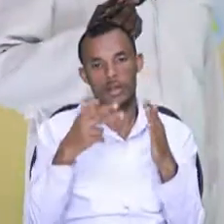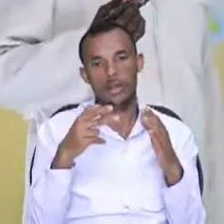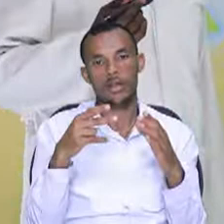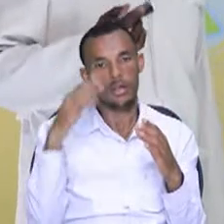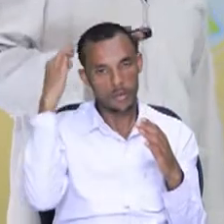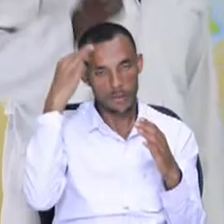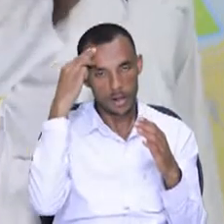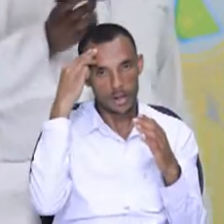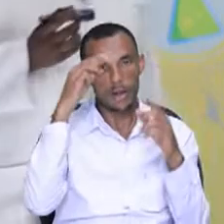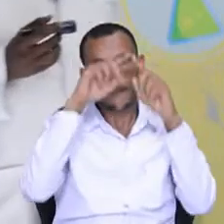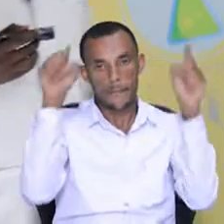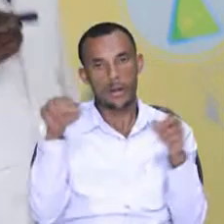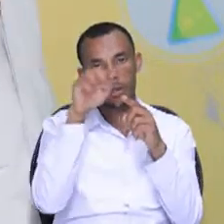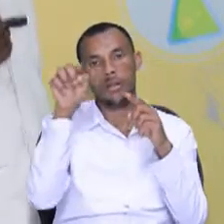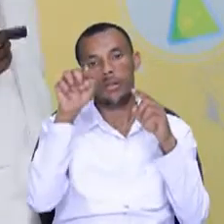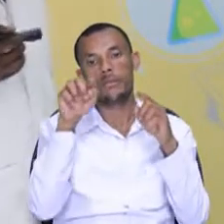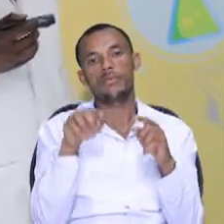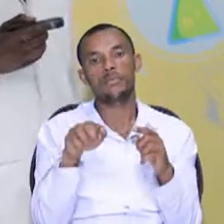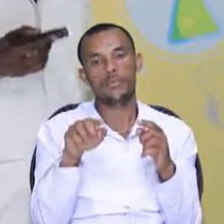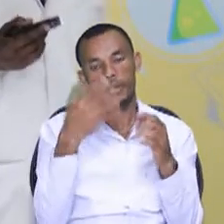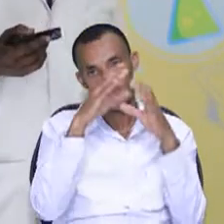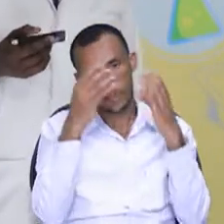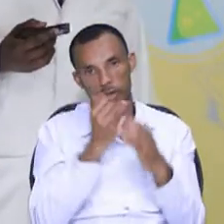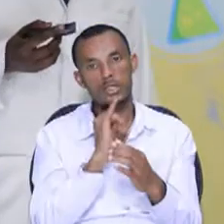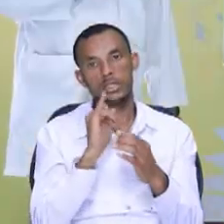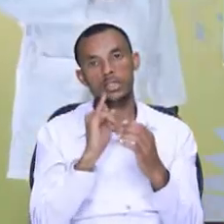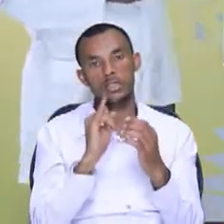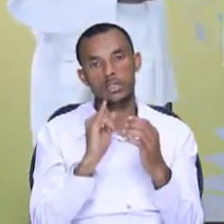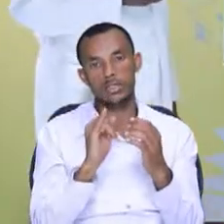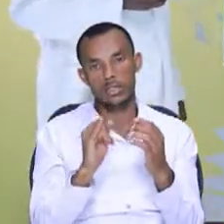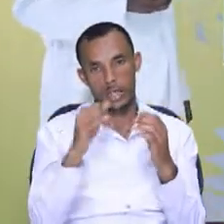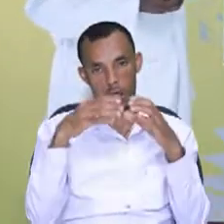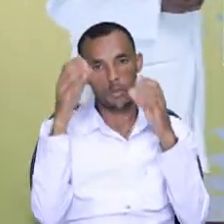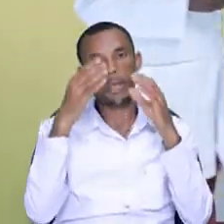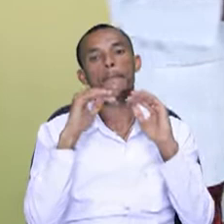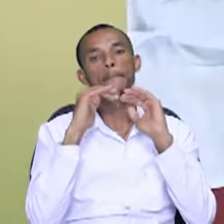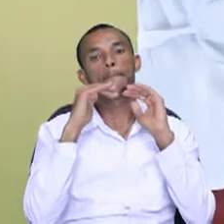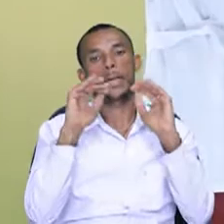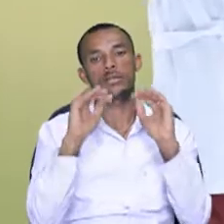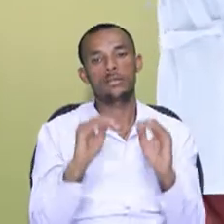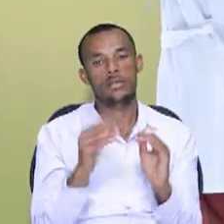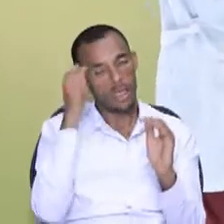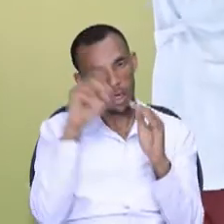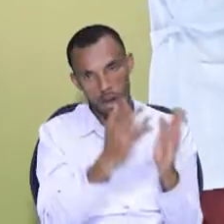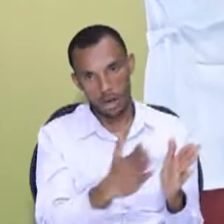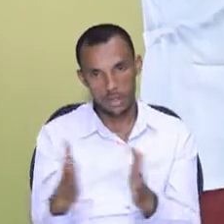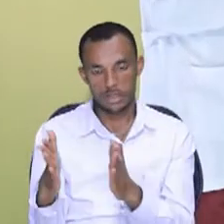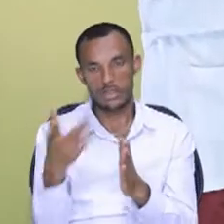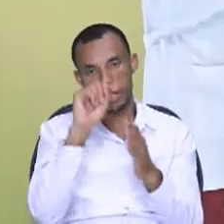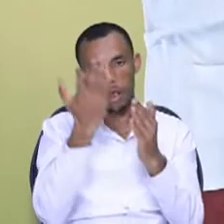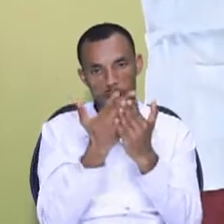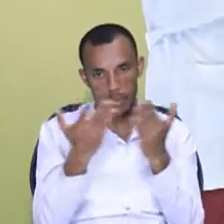Mendeleev periodic table, the basis for the classification of elements is atomic mass. He arranged